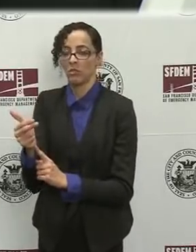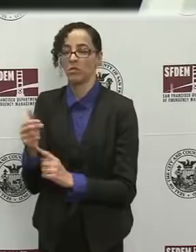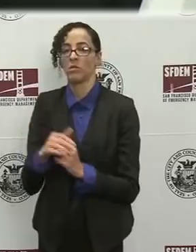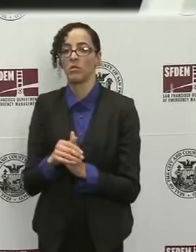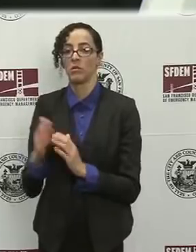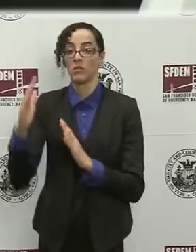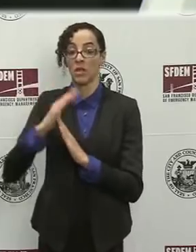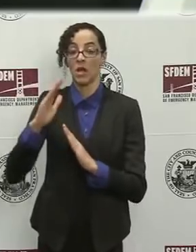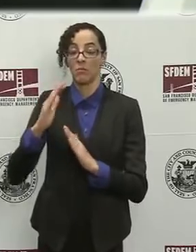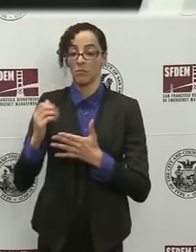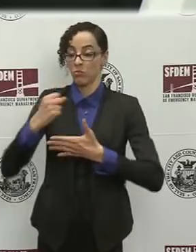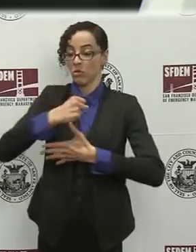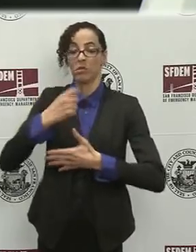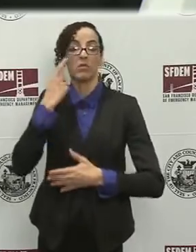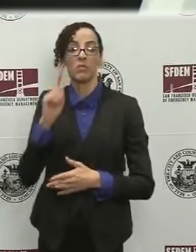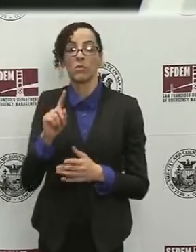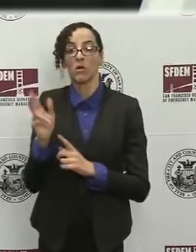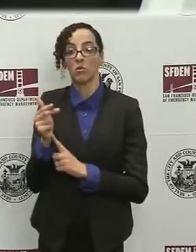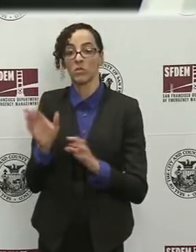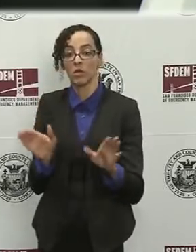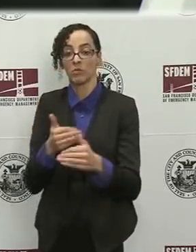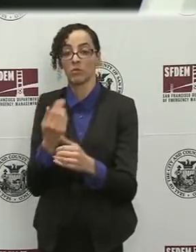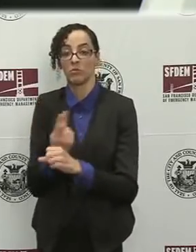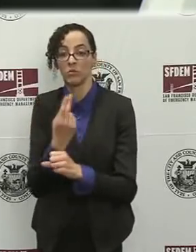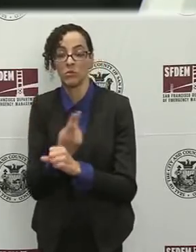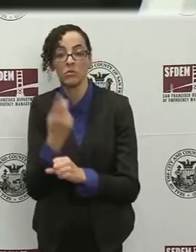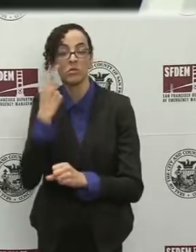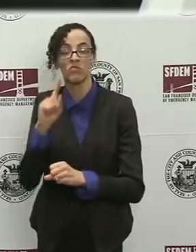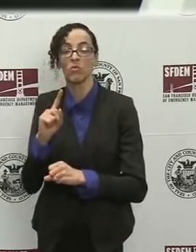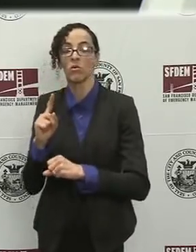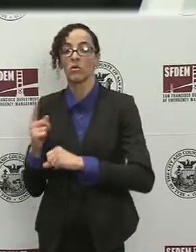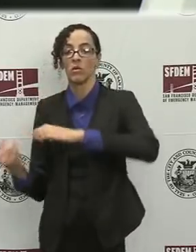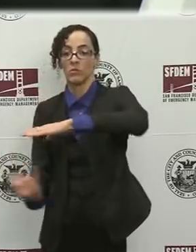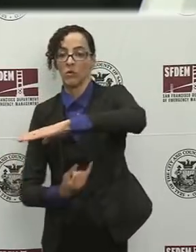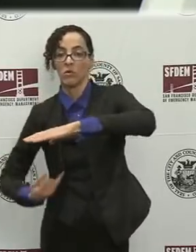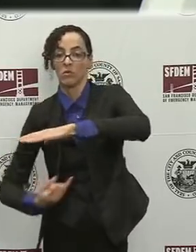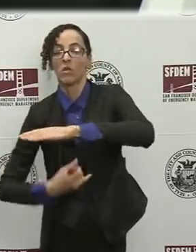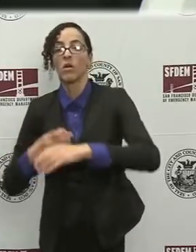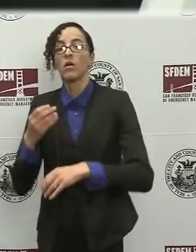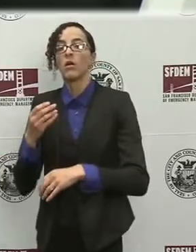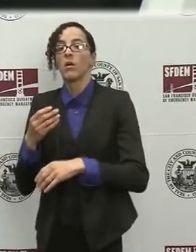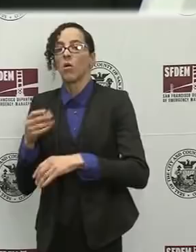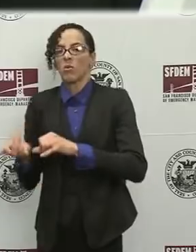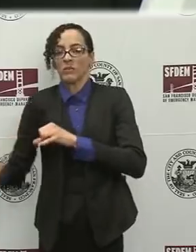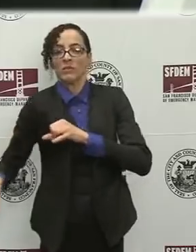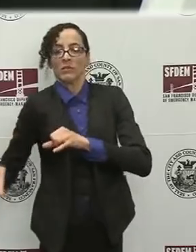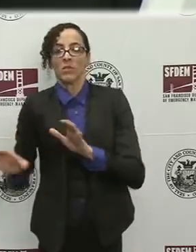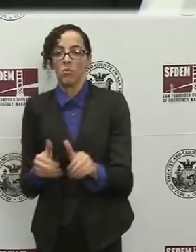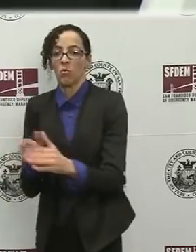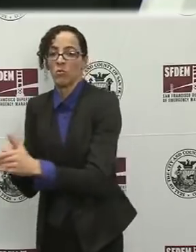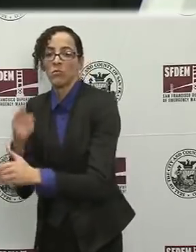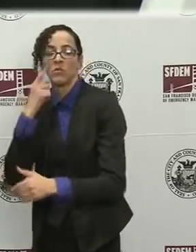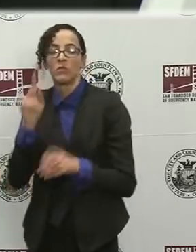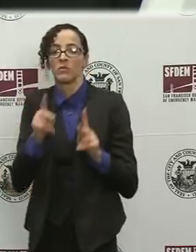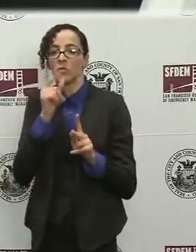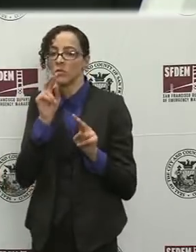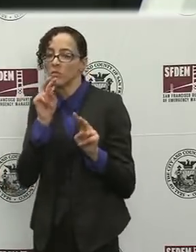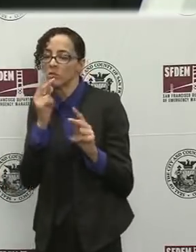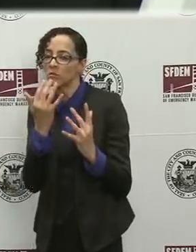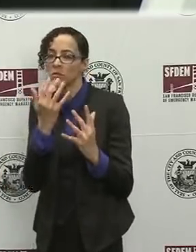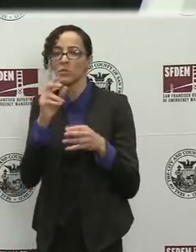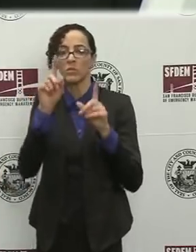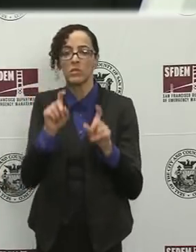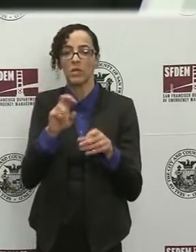provide quarantine and isolation rooms for COVID-positive people or people awaiting test results living in congregate settings, and to